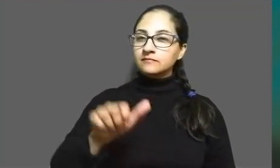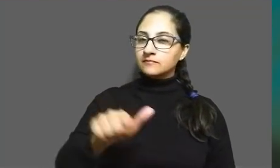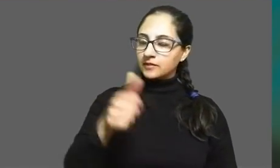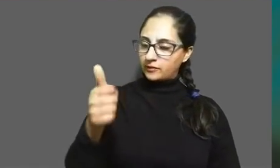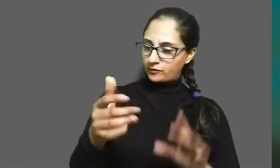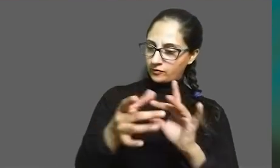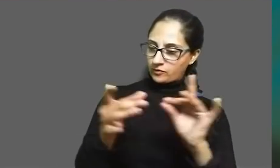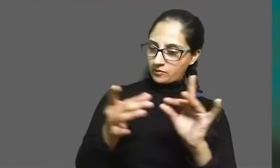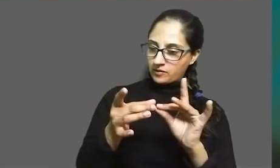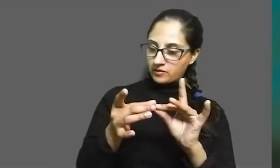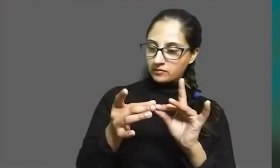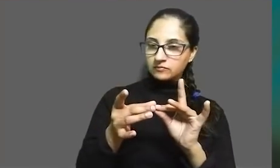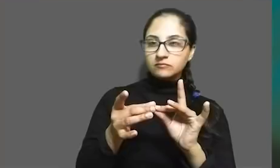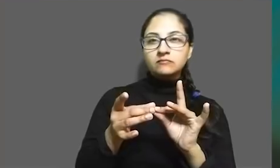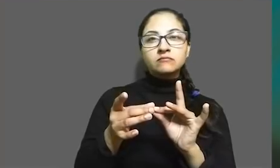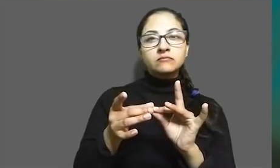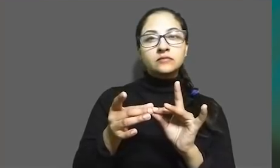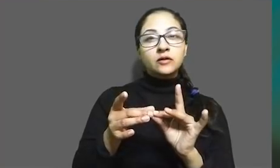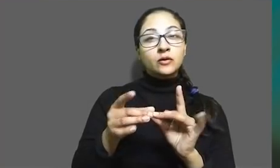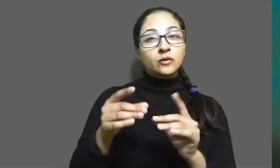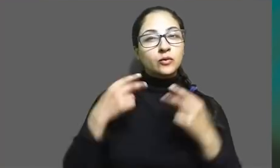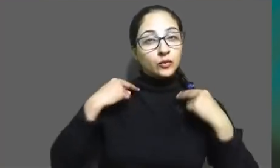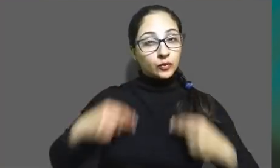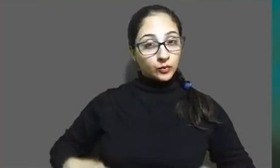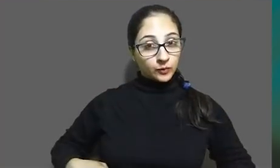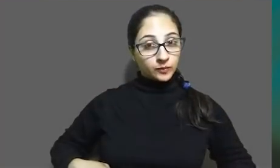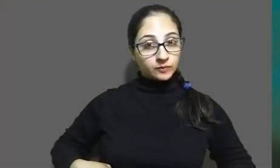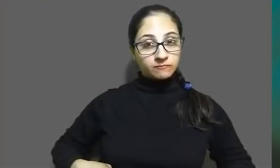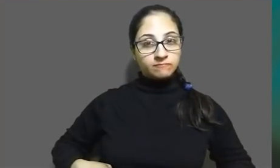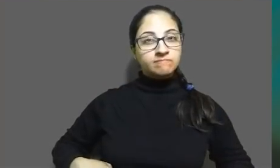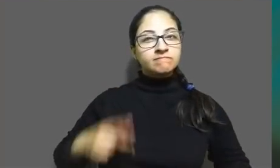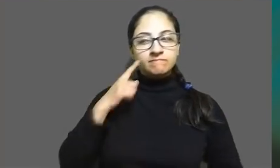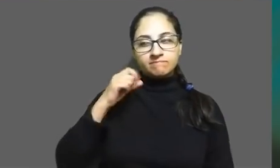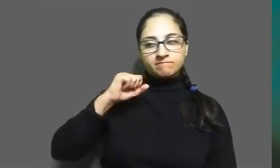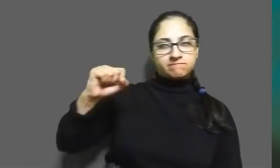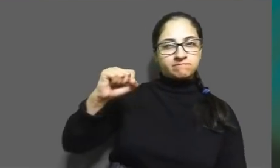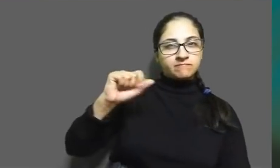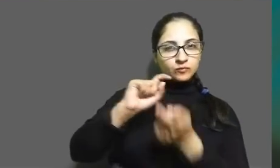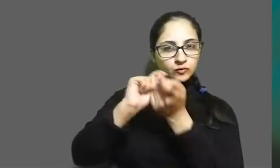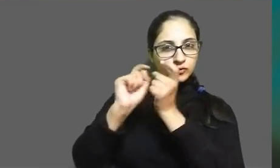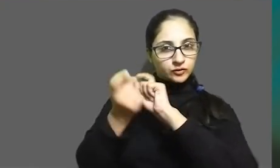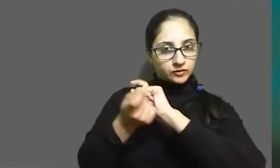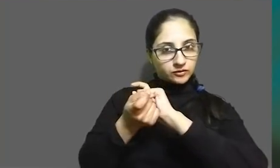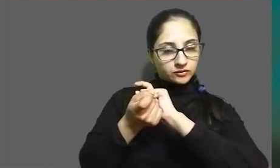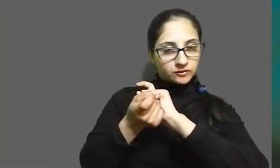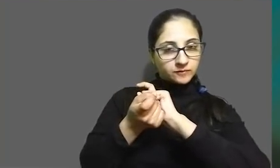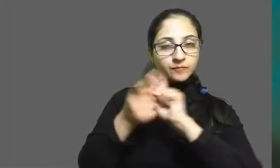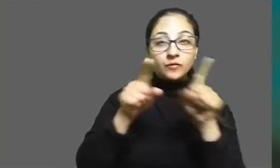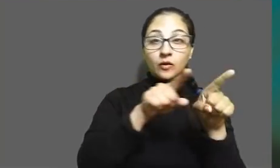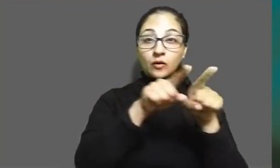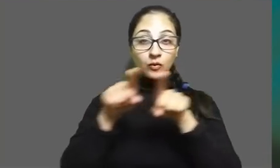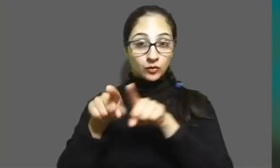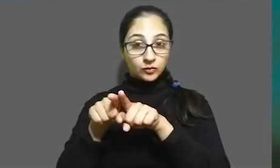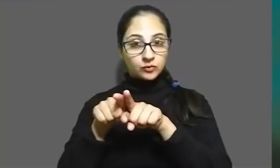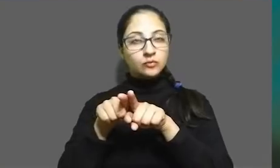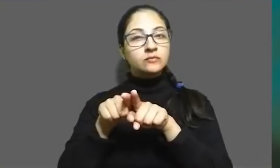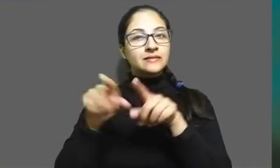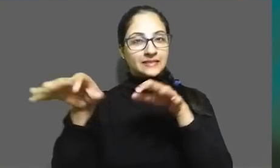You mentioned something that I found really quite interesting, that human beings are resistant to